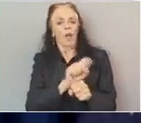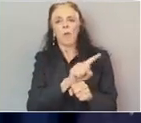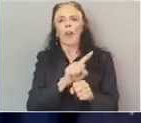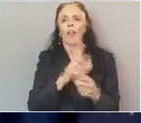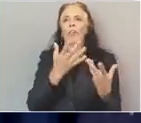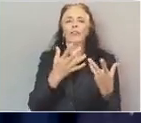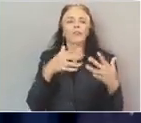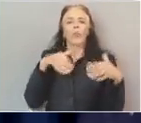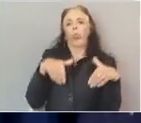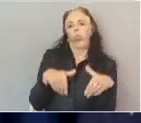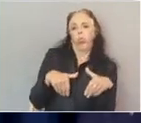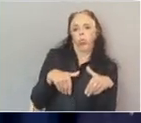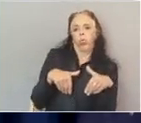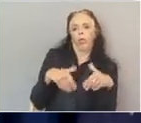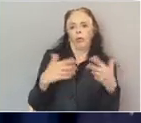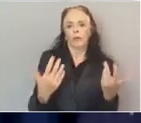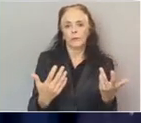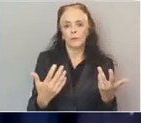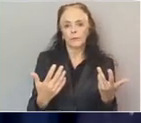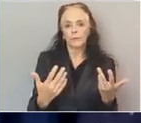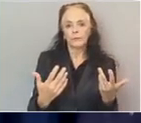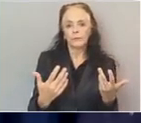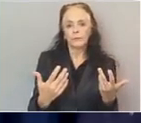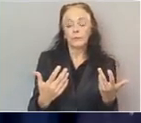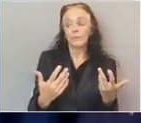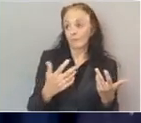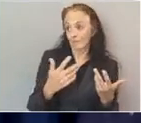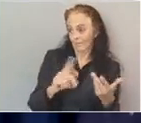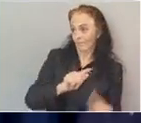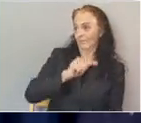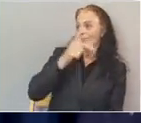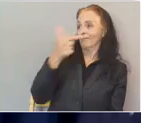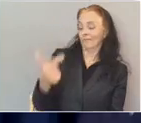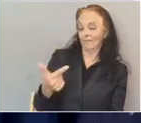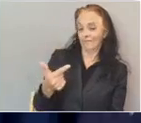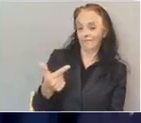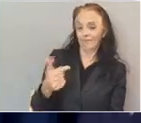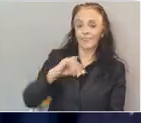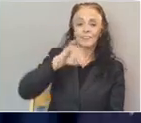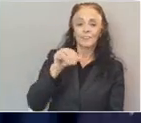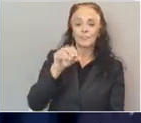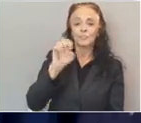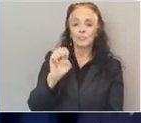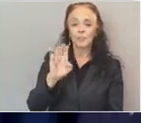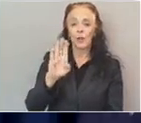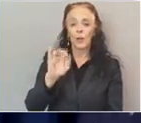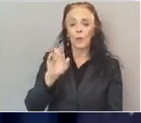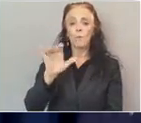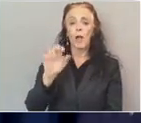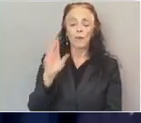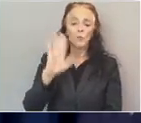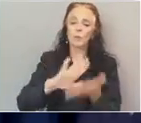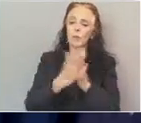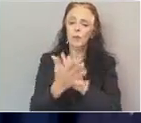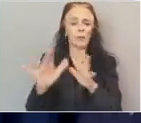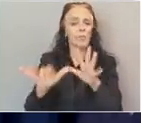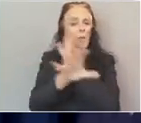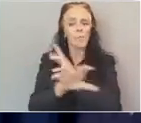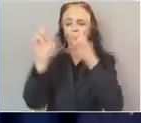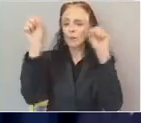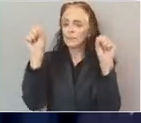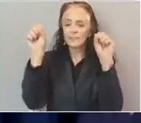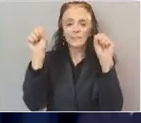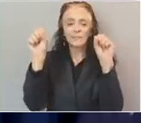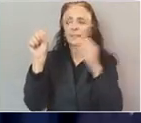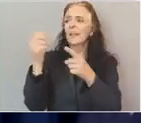Well, Joe Biden will be that president. He's got a national strategy. He's more than ready to lead.